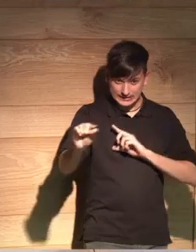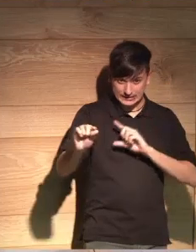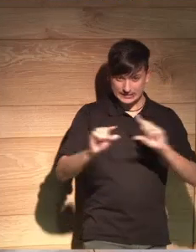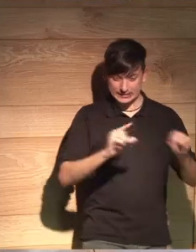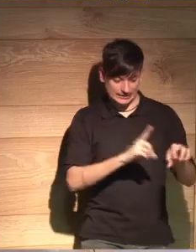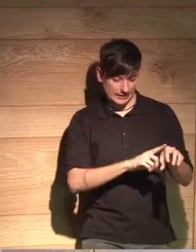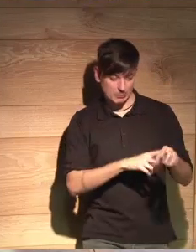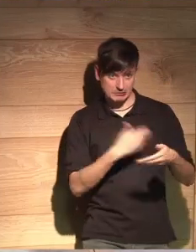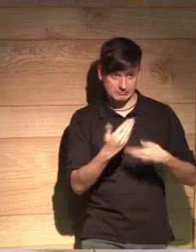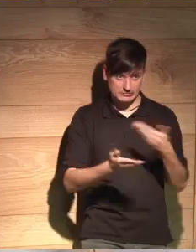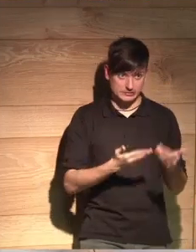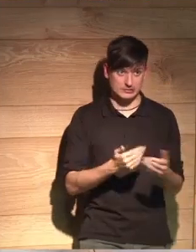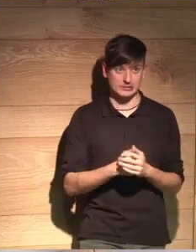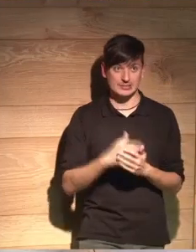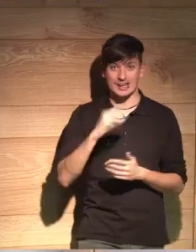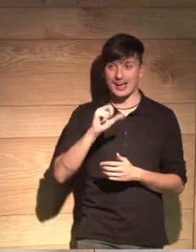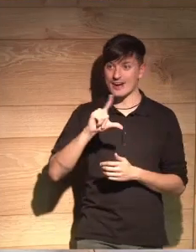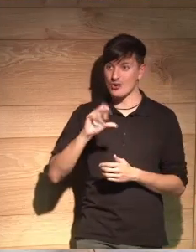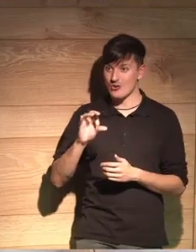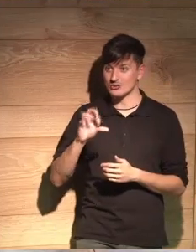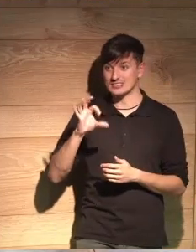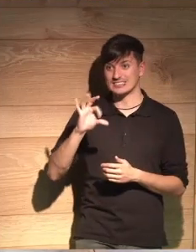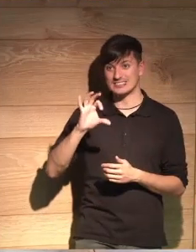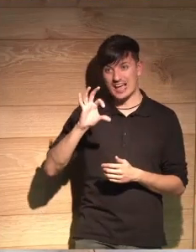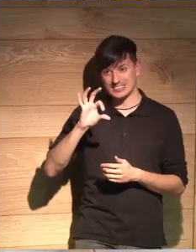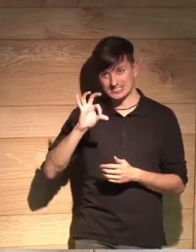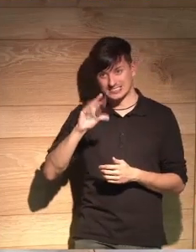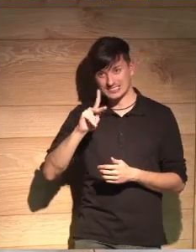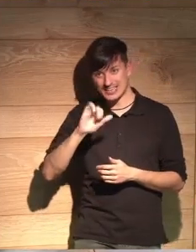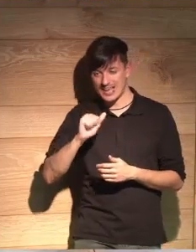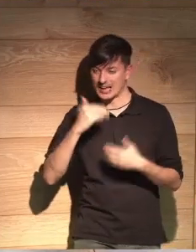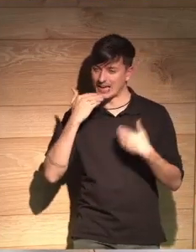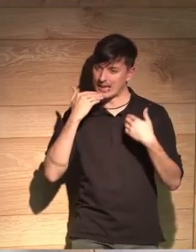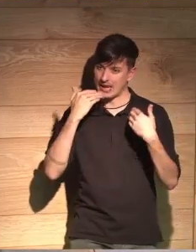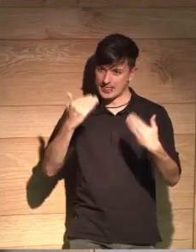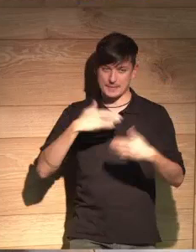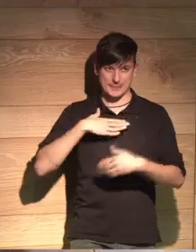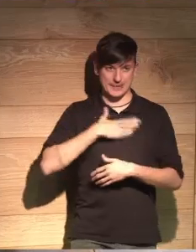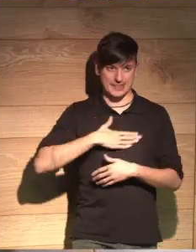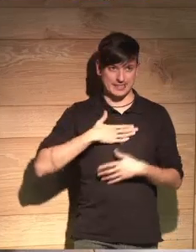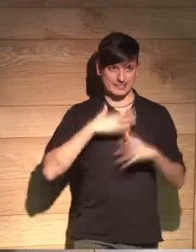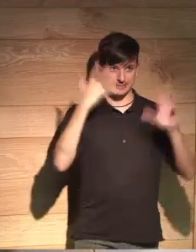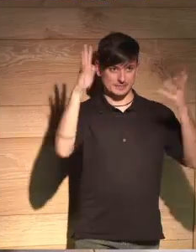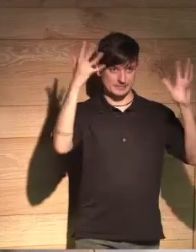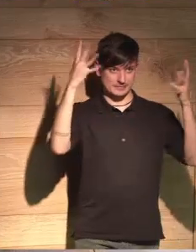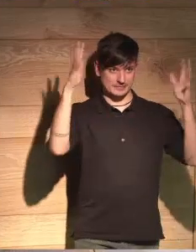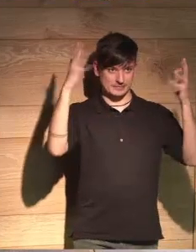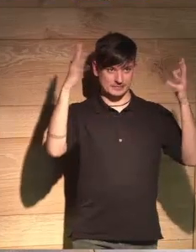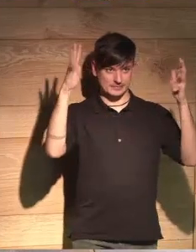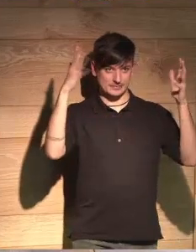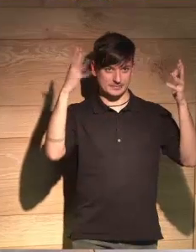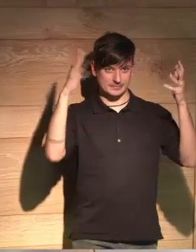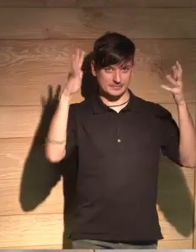this is the time that we would need to go out. So Carlo, Saskia, has been a great pleasure. Thank you very much. Thank you